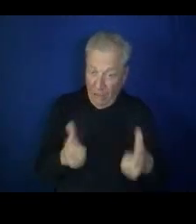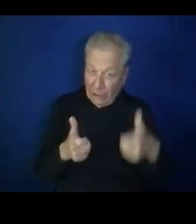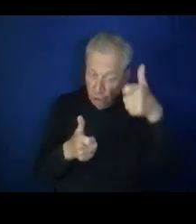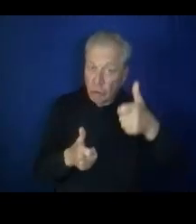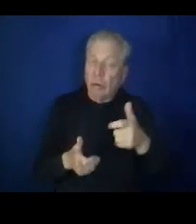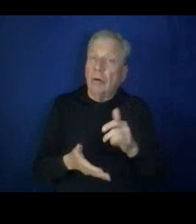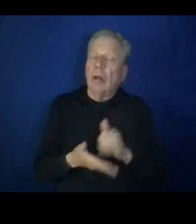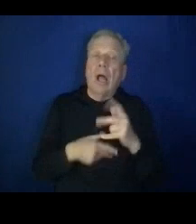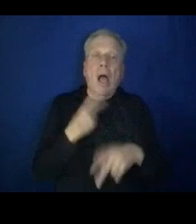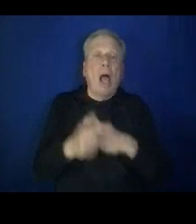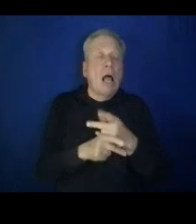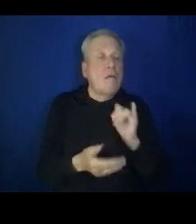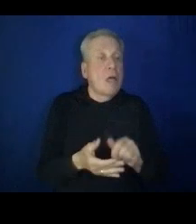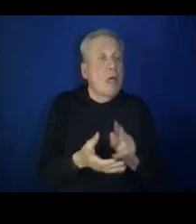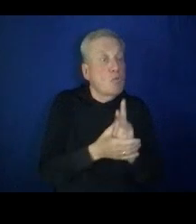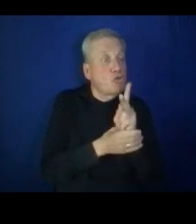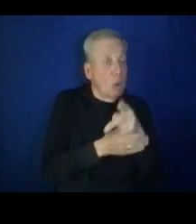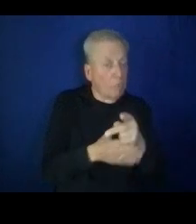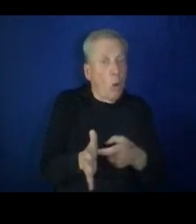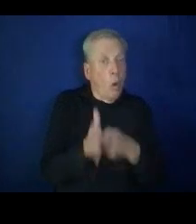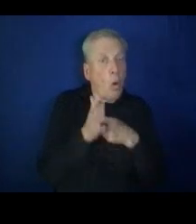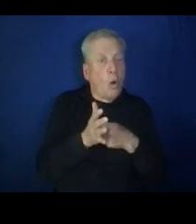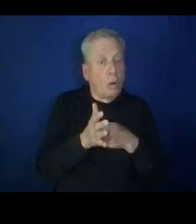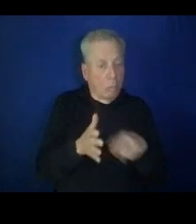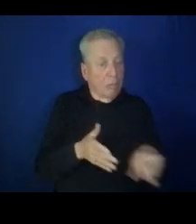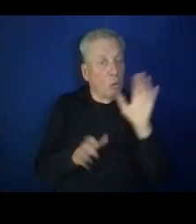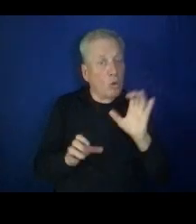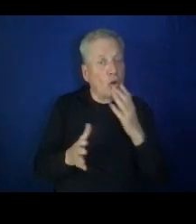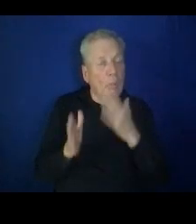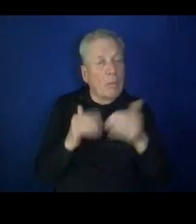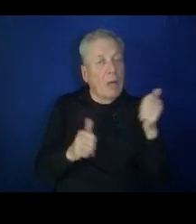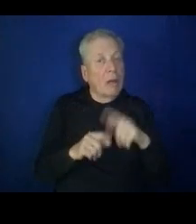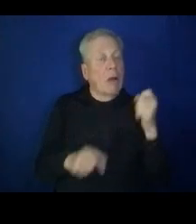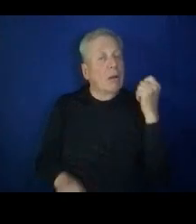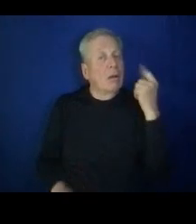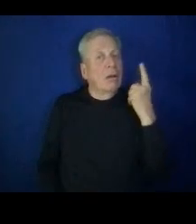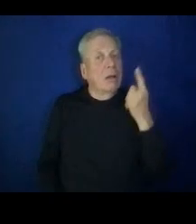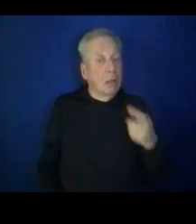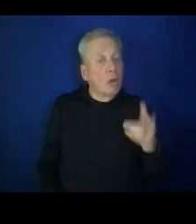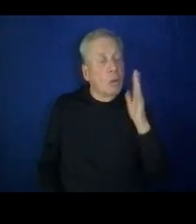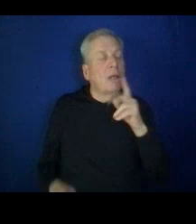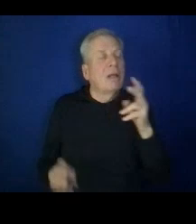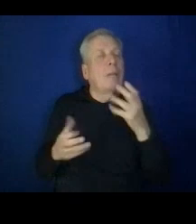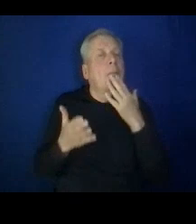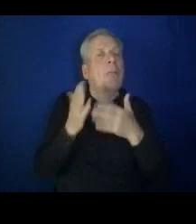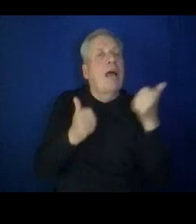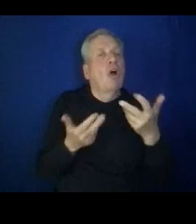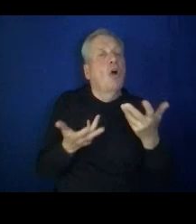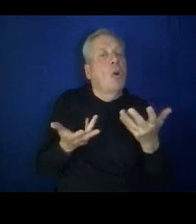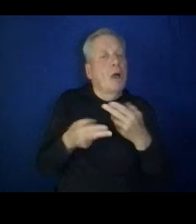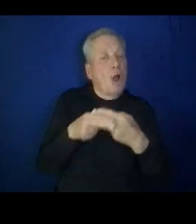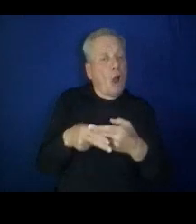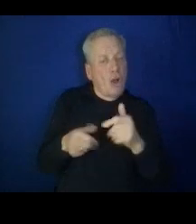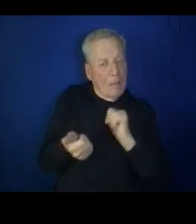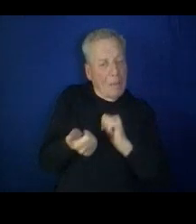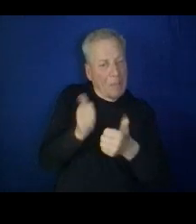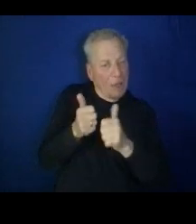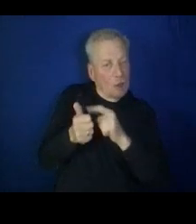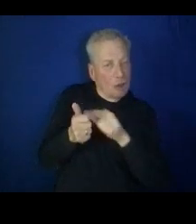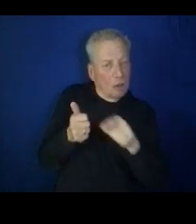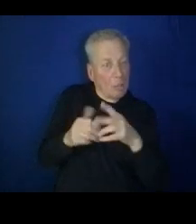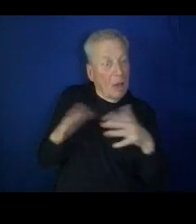of plants that thrive in that, will do better. They'll take advantage, they'll be better competitors. So what impact is that having on